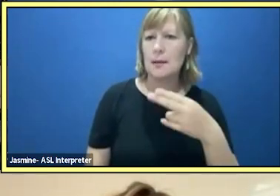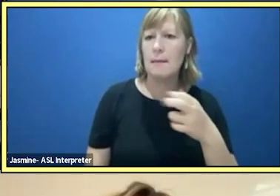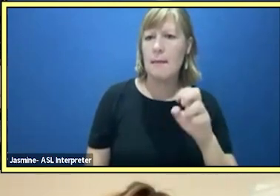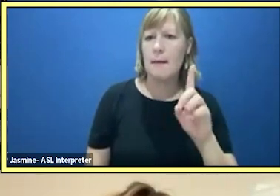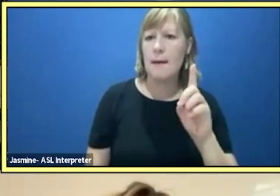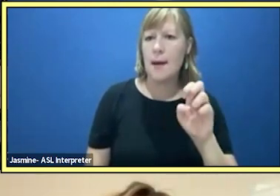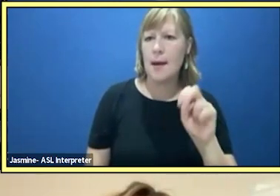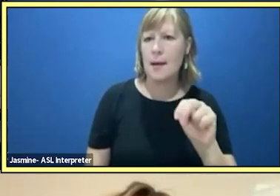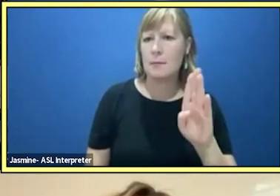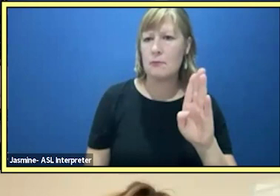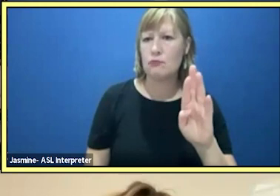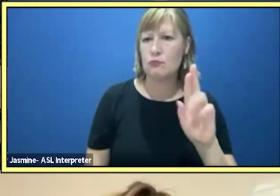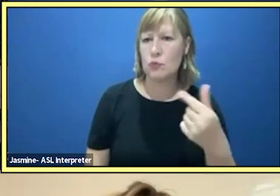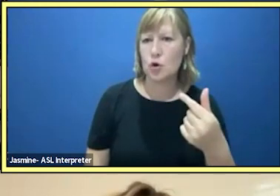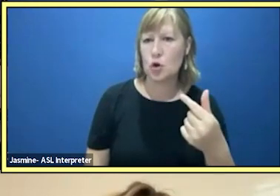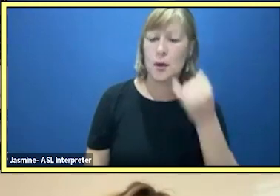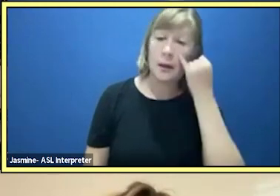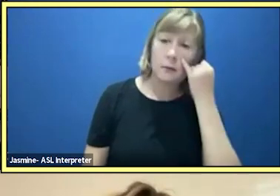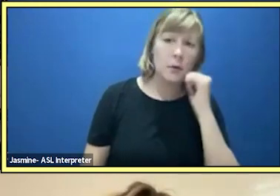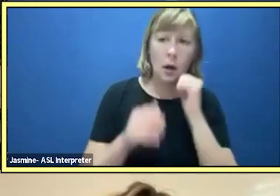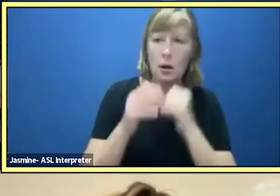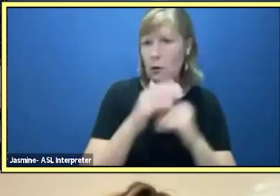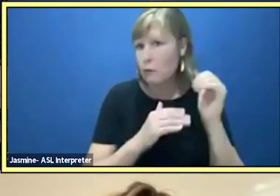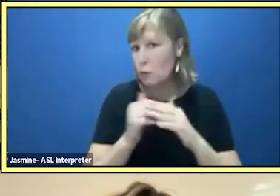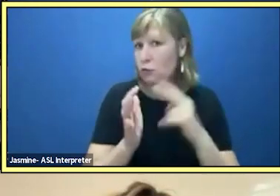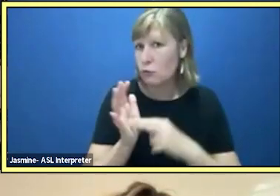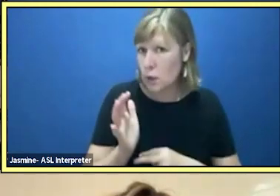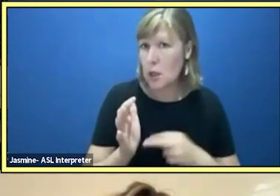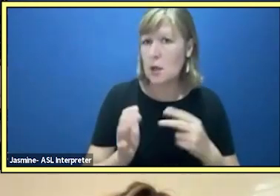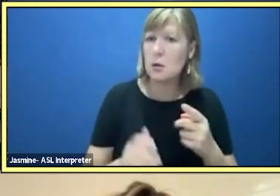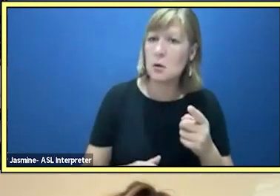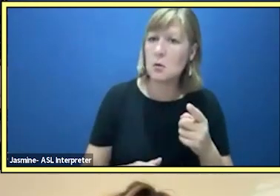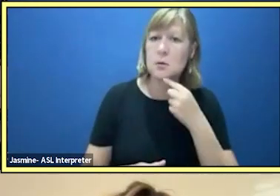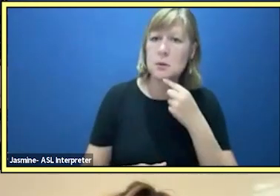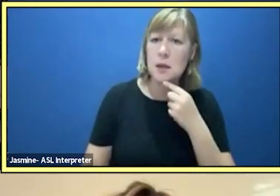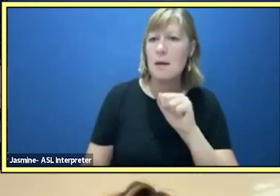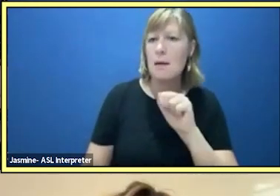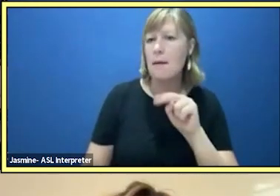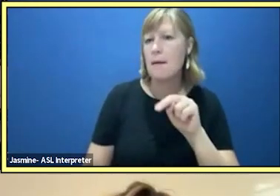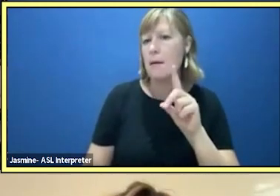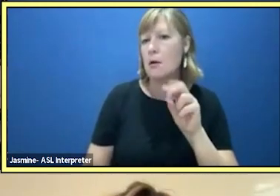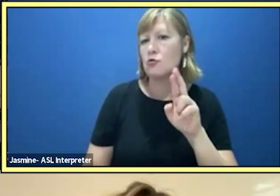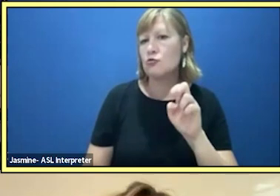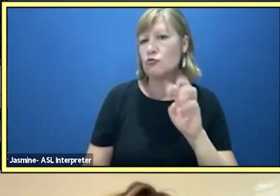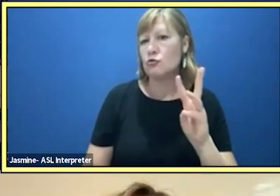And again, Andrew will read it for you if you're not comfortable reading it. Just say Andrew instead of reading it.